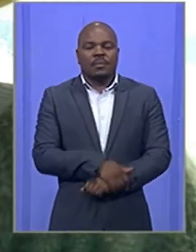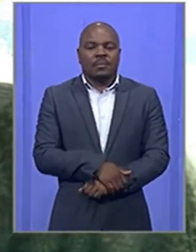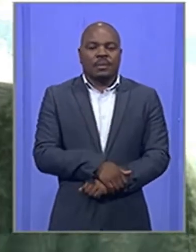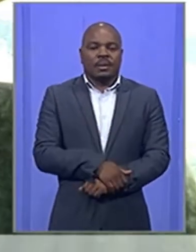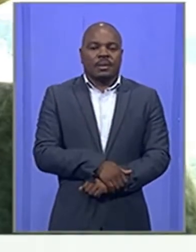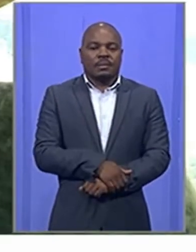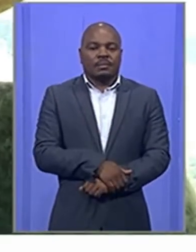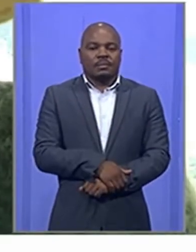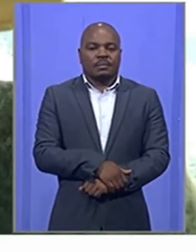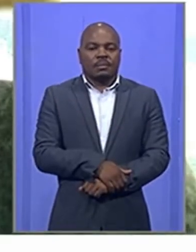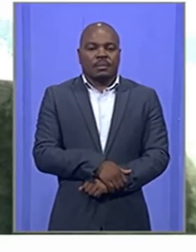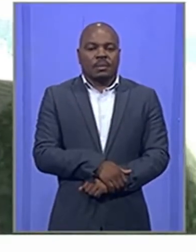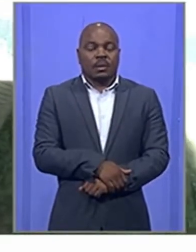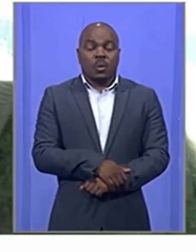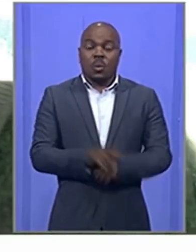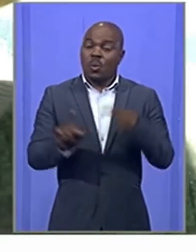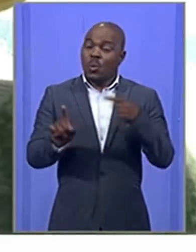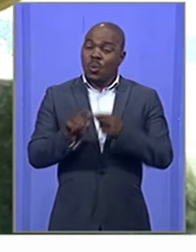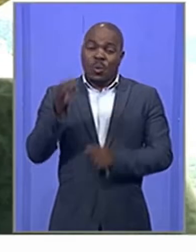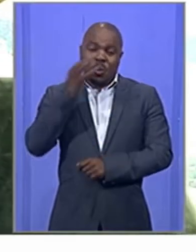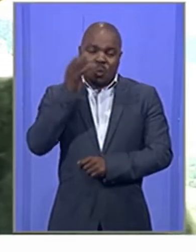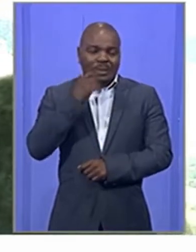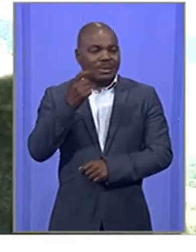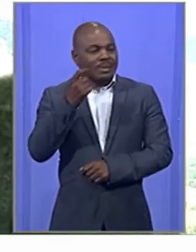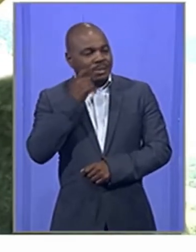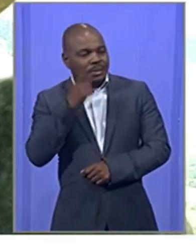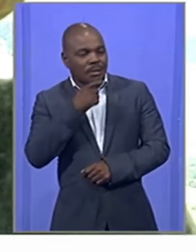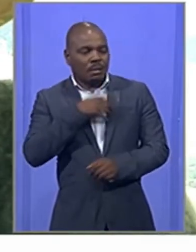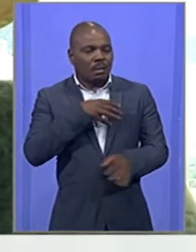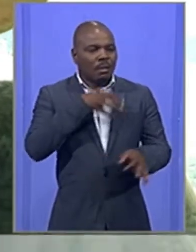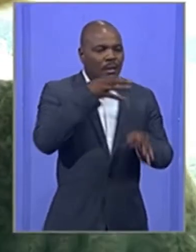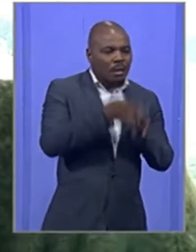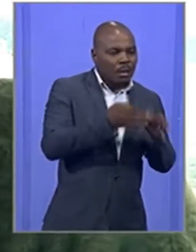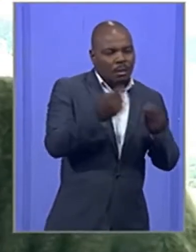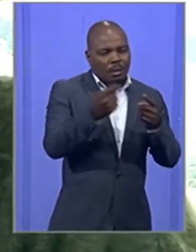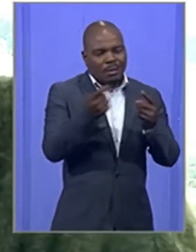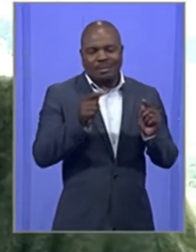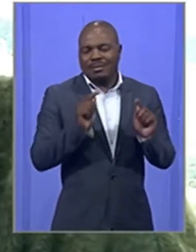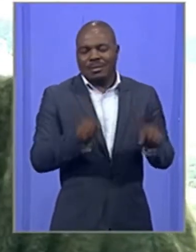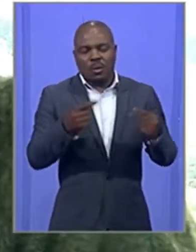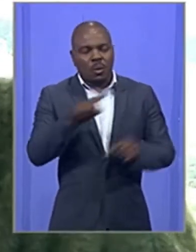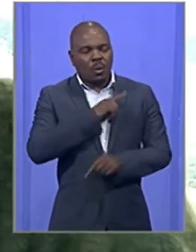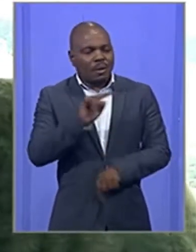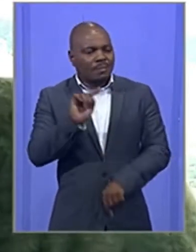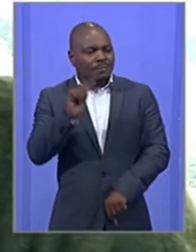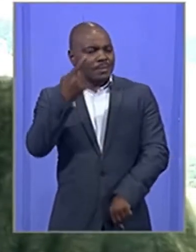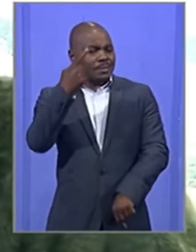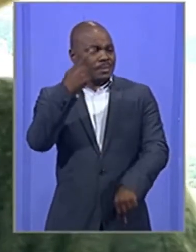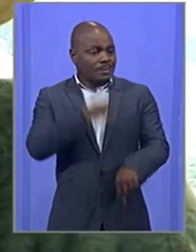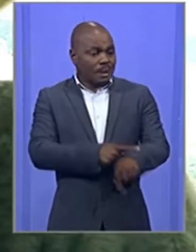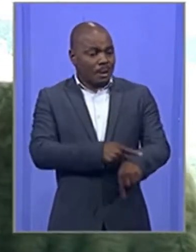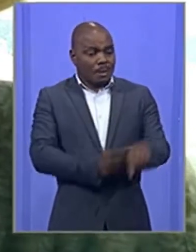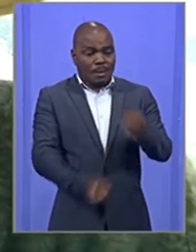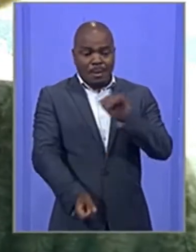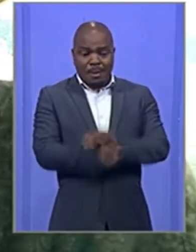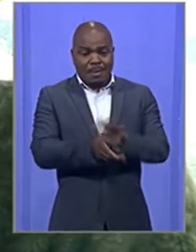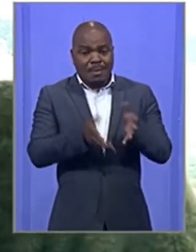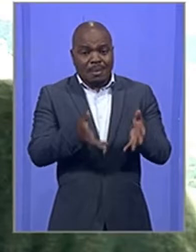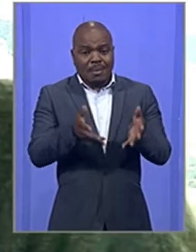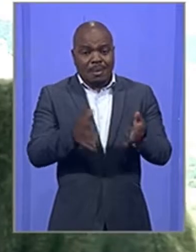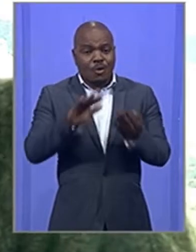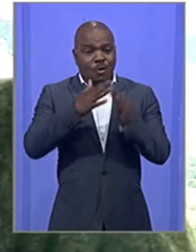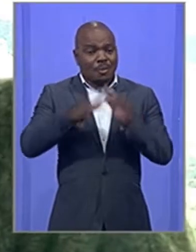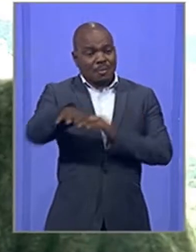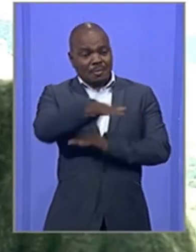kuba ezimbalini. O re a go bonolo go bolela ka taba ye, o re ge e sale ke la mathomothomo taba ye e direga motseng wa